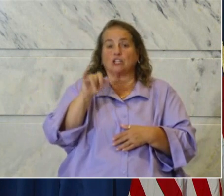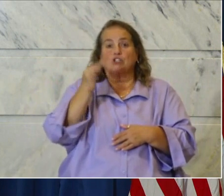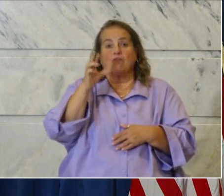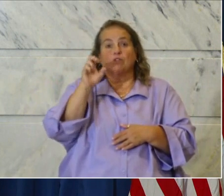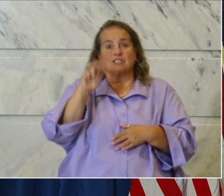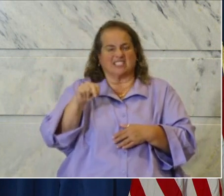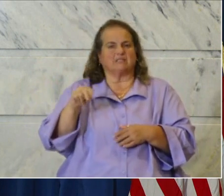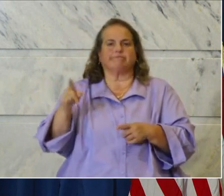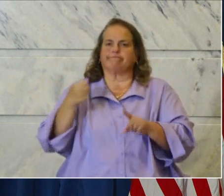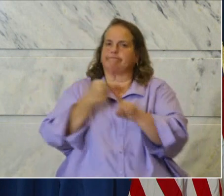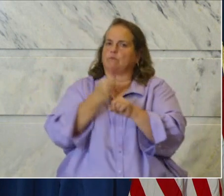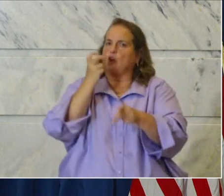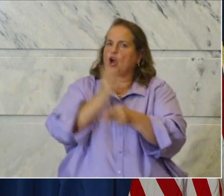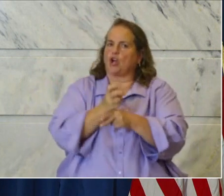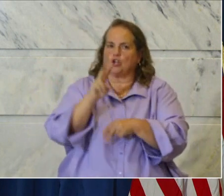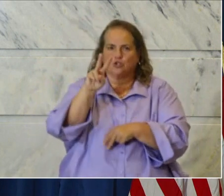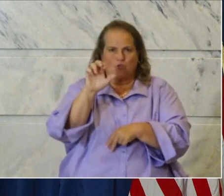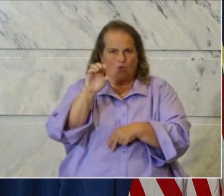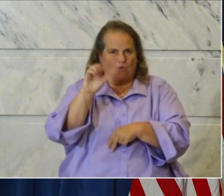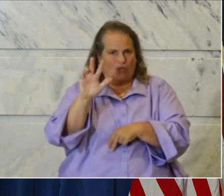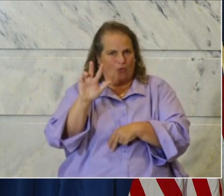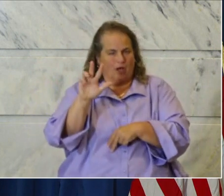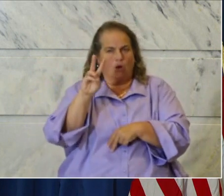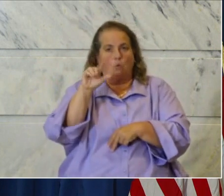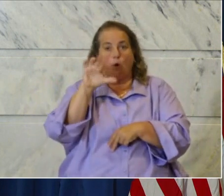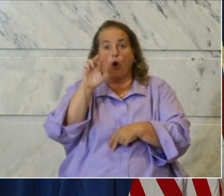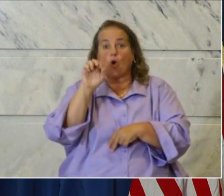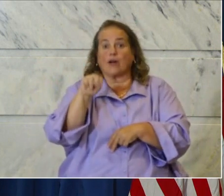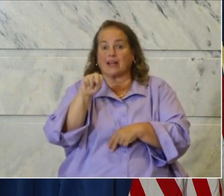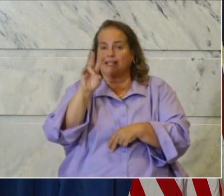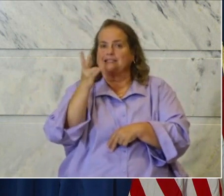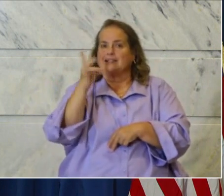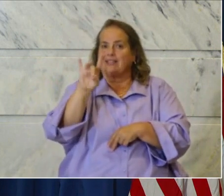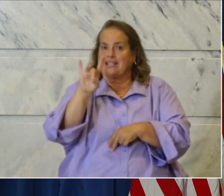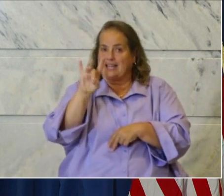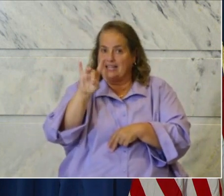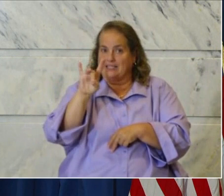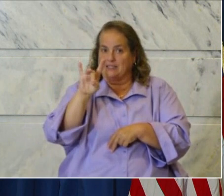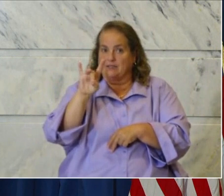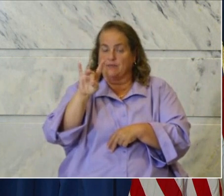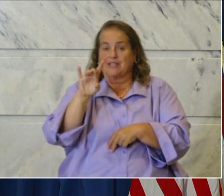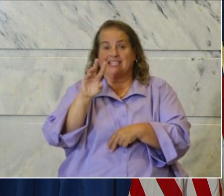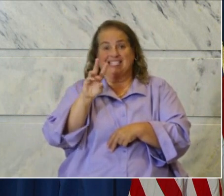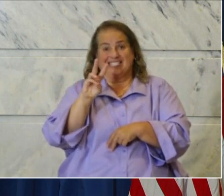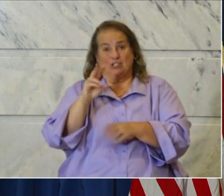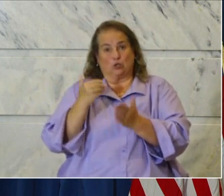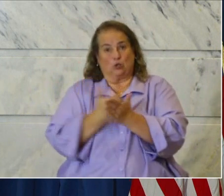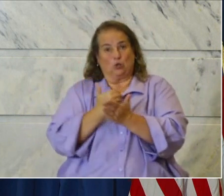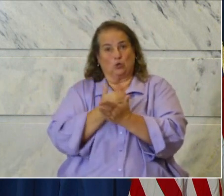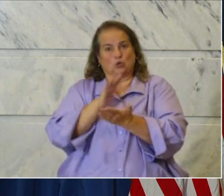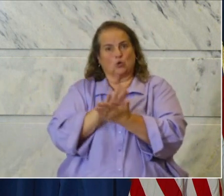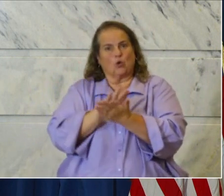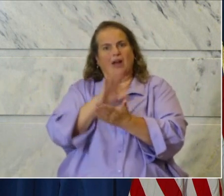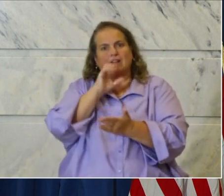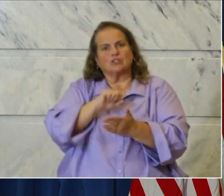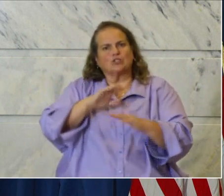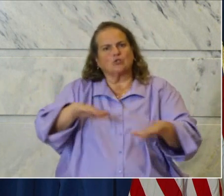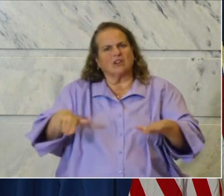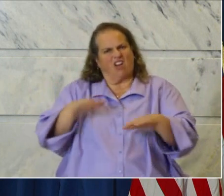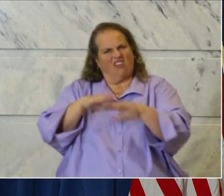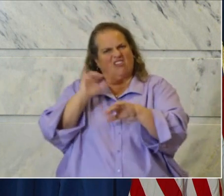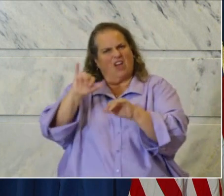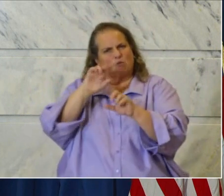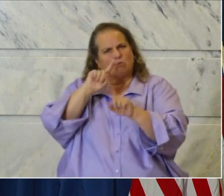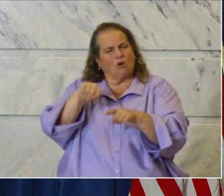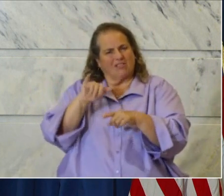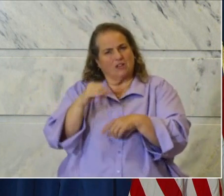to get hit hard, 203. Warren County, 78. 6 new school-age kids on this report. That